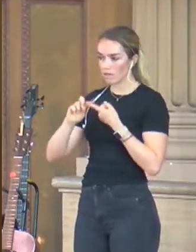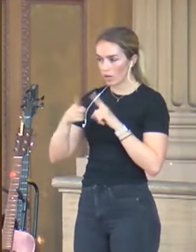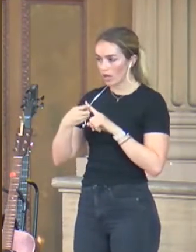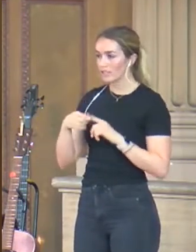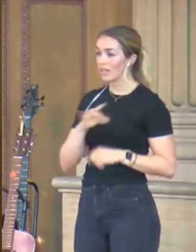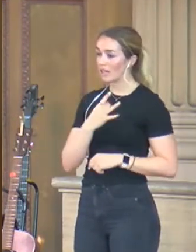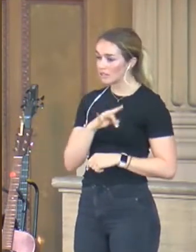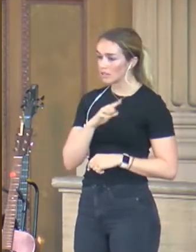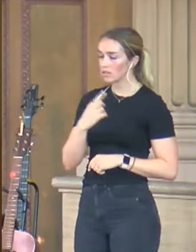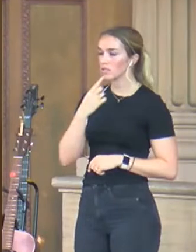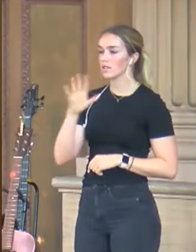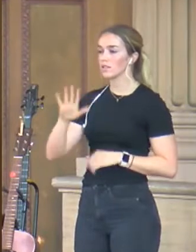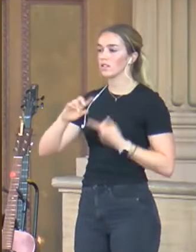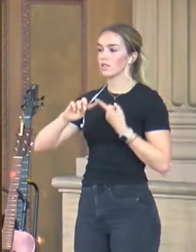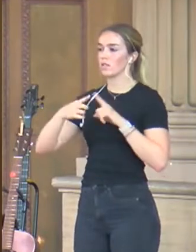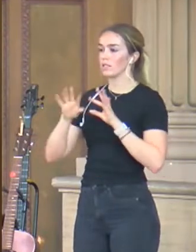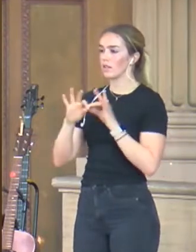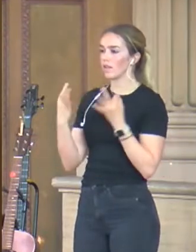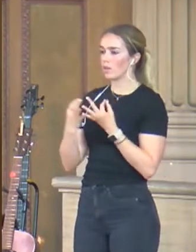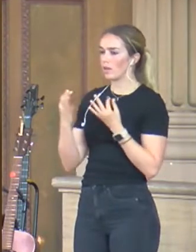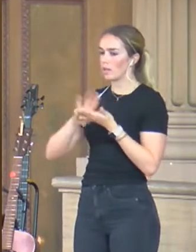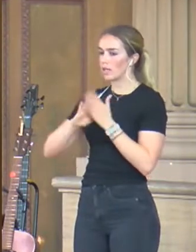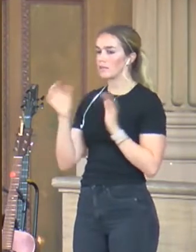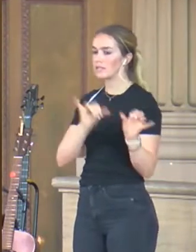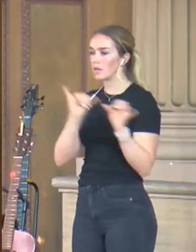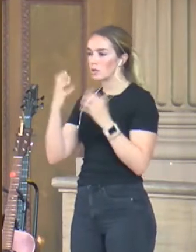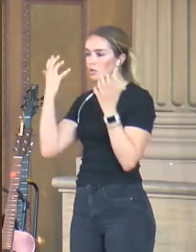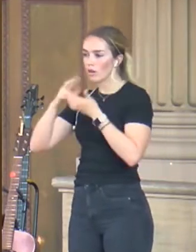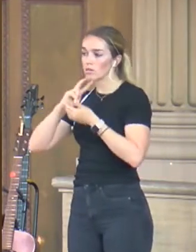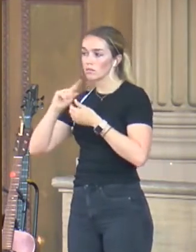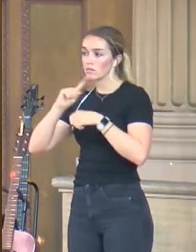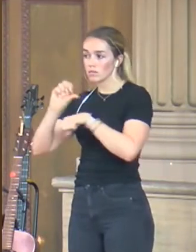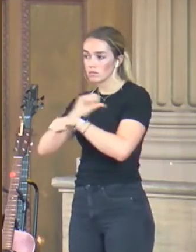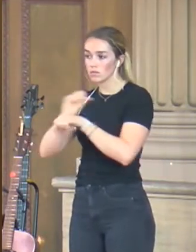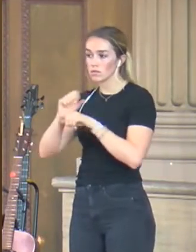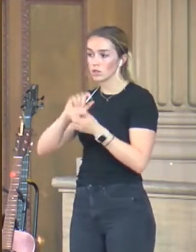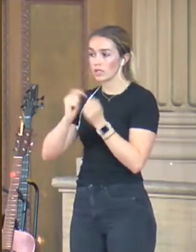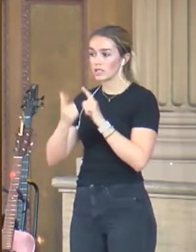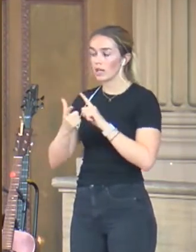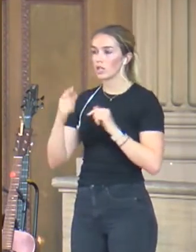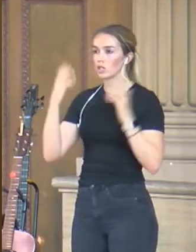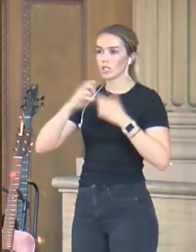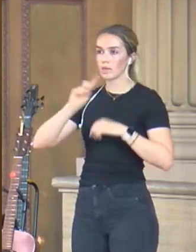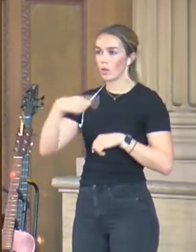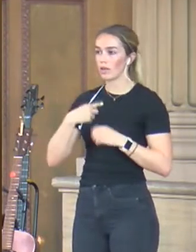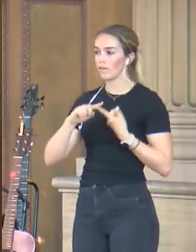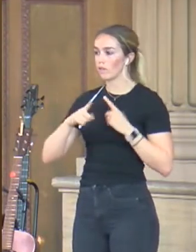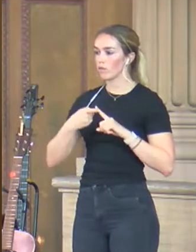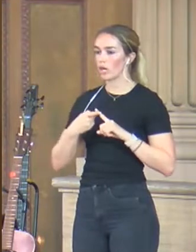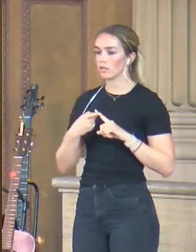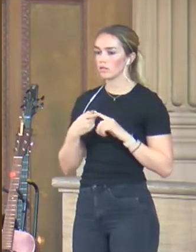18 says his companions have become darkness, which could literally be translated darkness is my only companion.